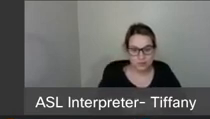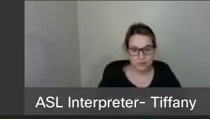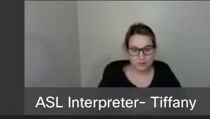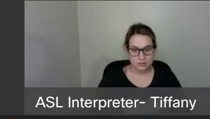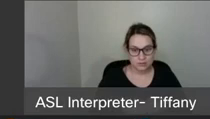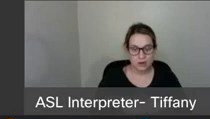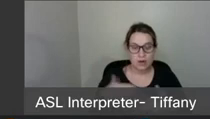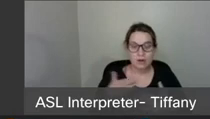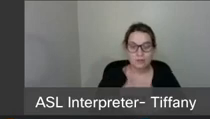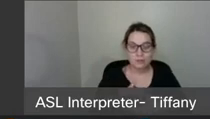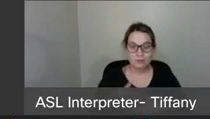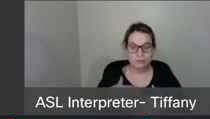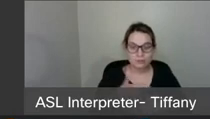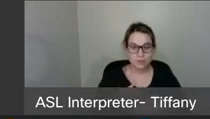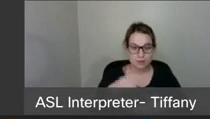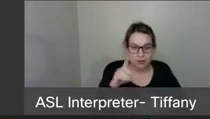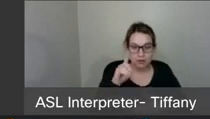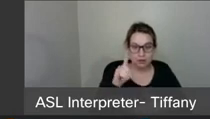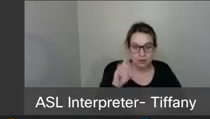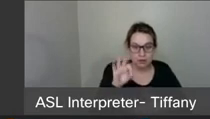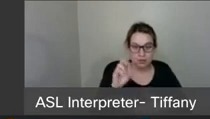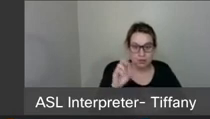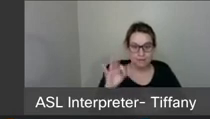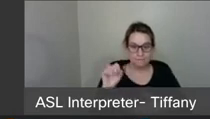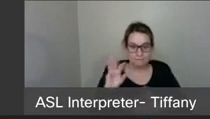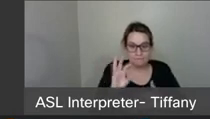I appreciate the draft map that you drew,